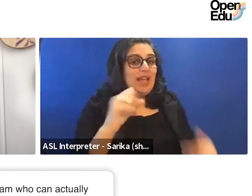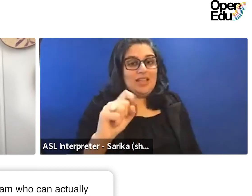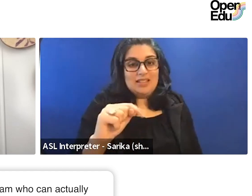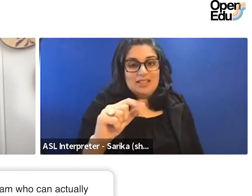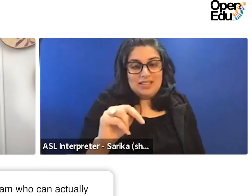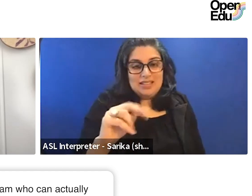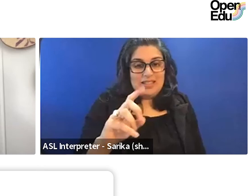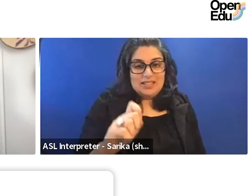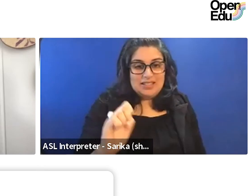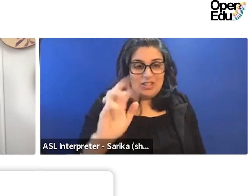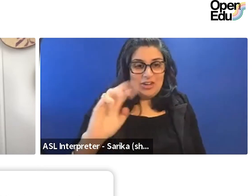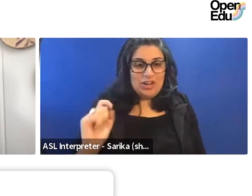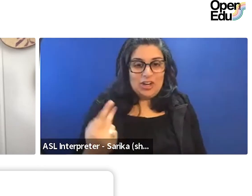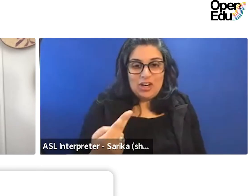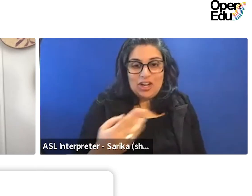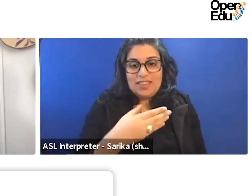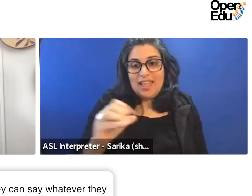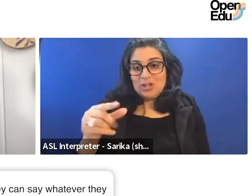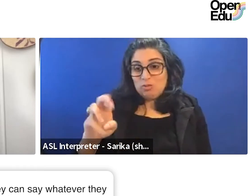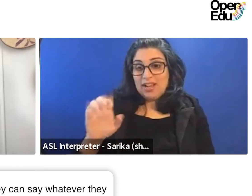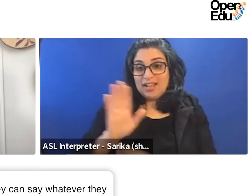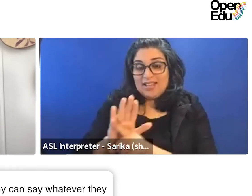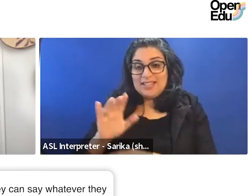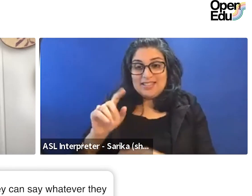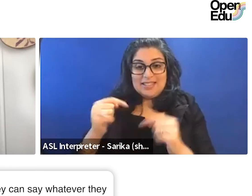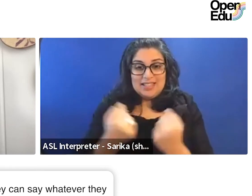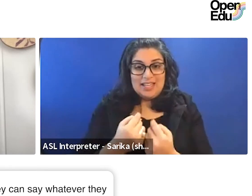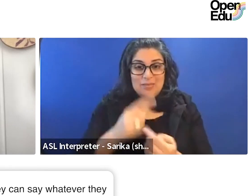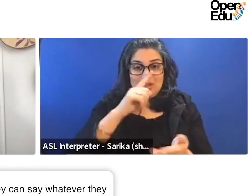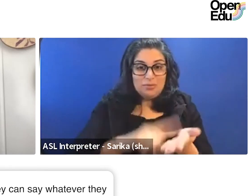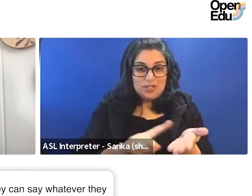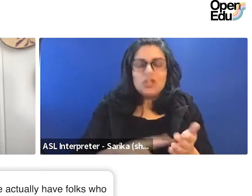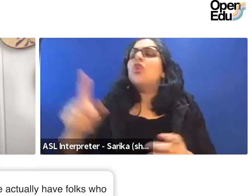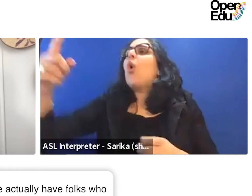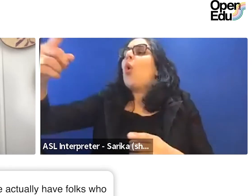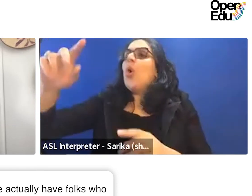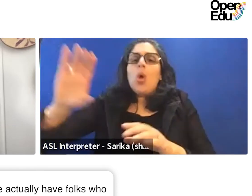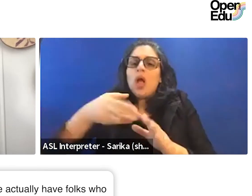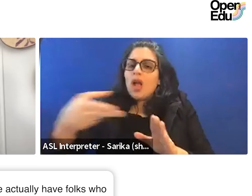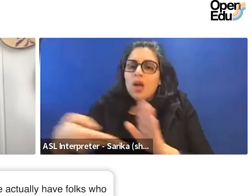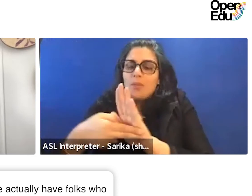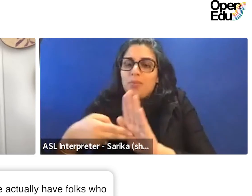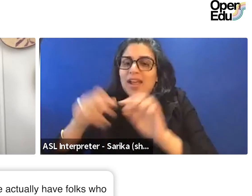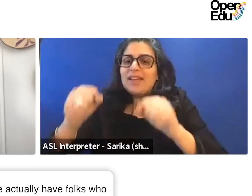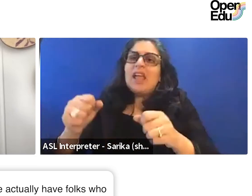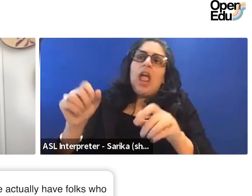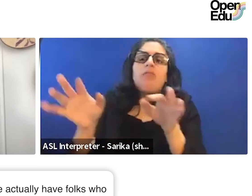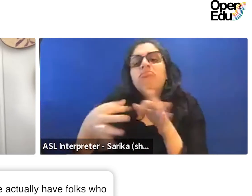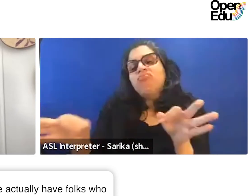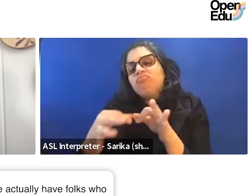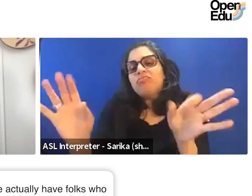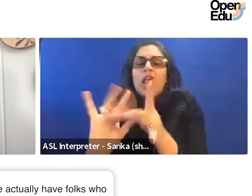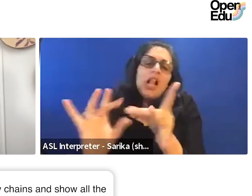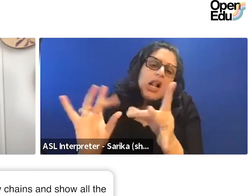research and analyze if what they're saying is true. So they can say whatever they want, they can greenwash, but we actually have folks who can